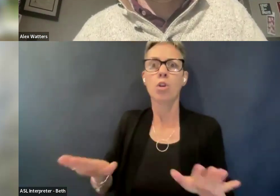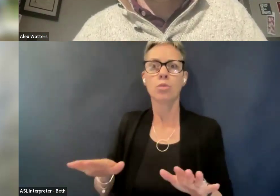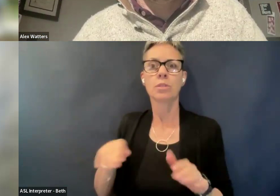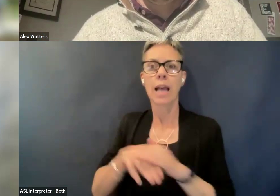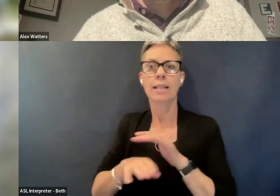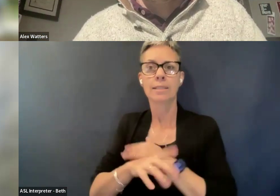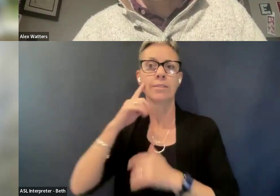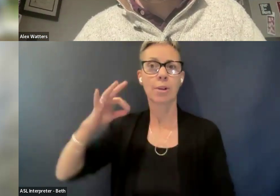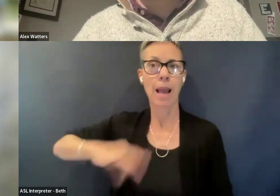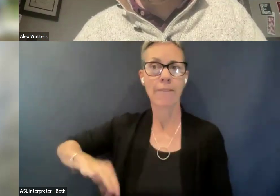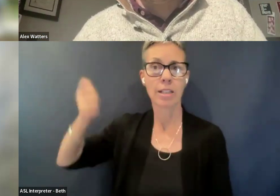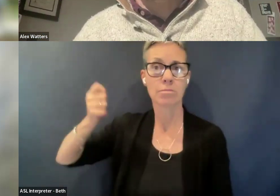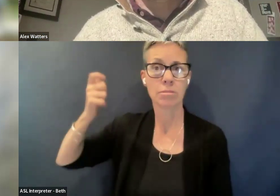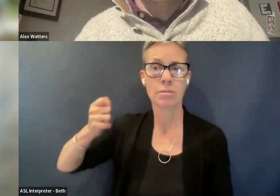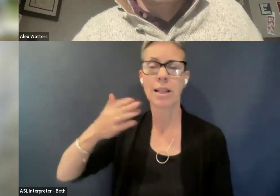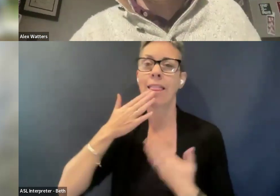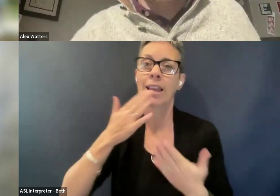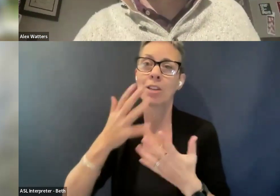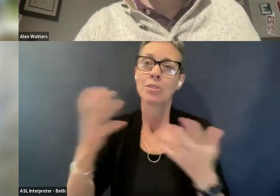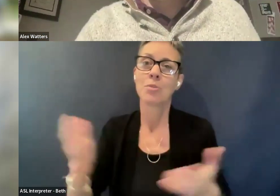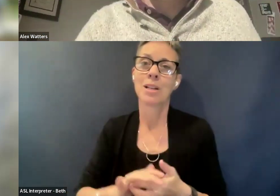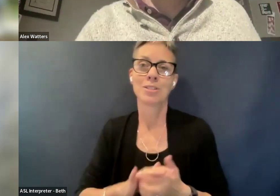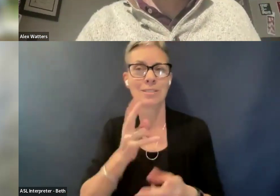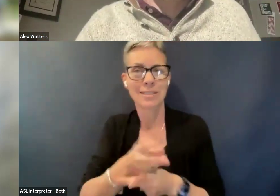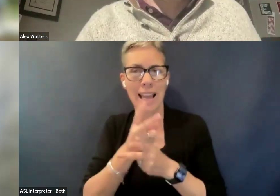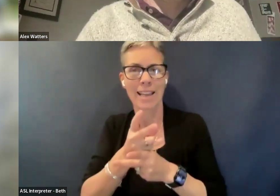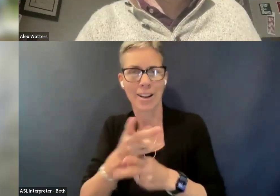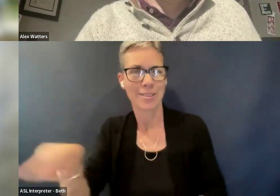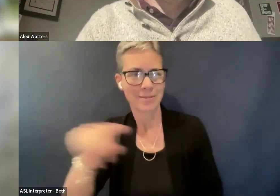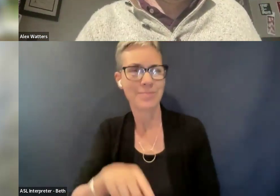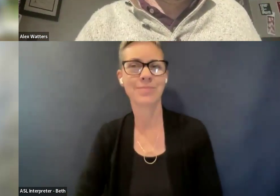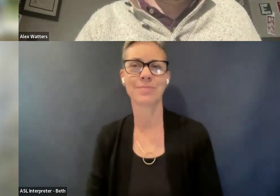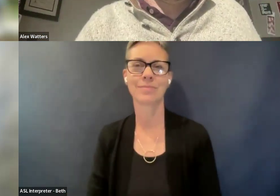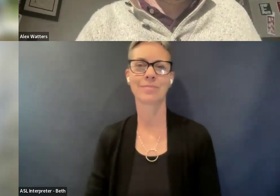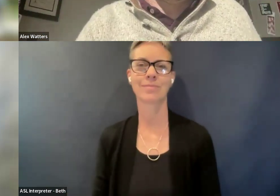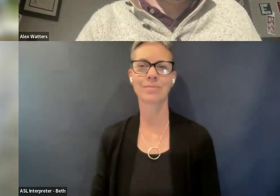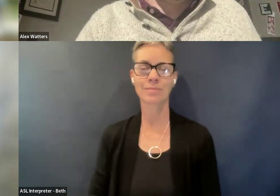to benefits. So I thank you so much and take care.